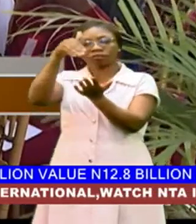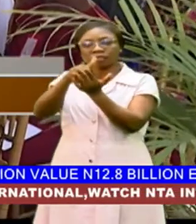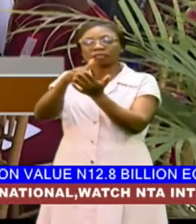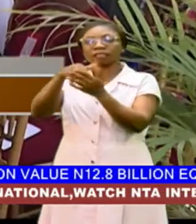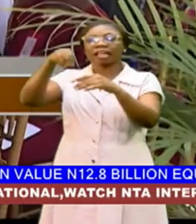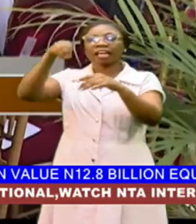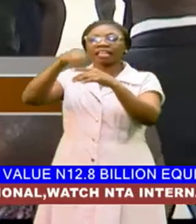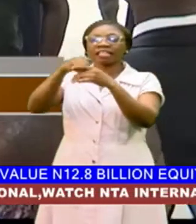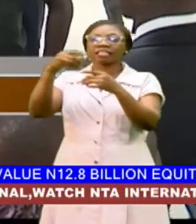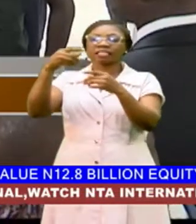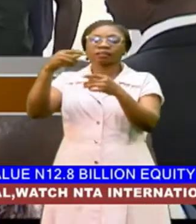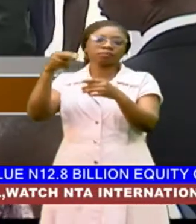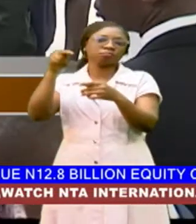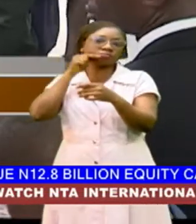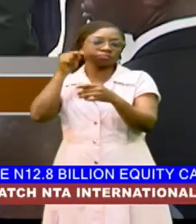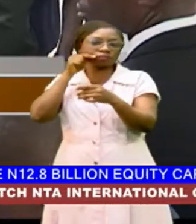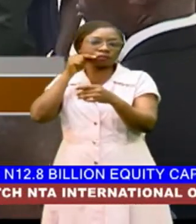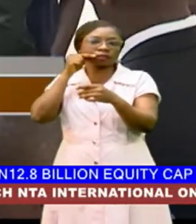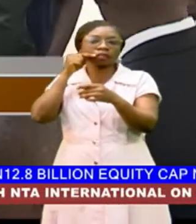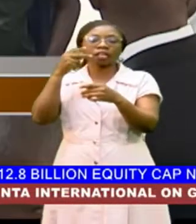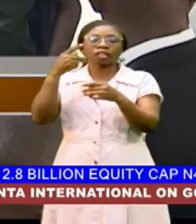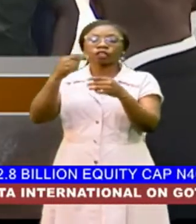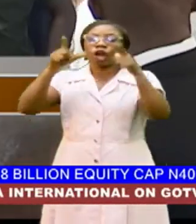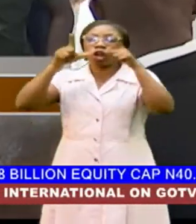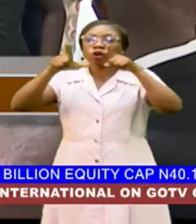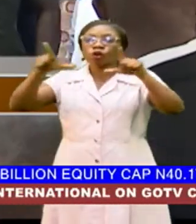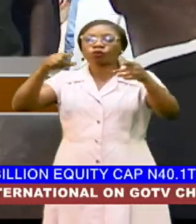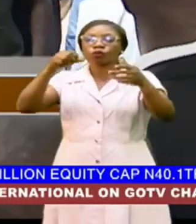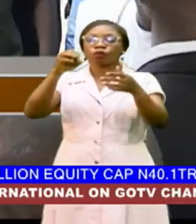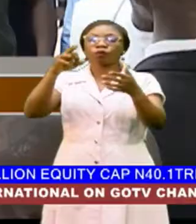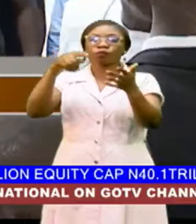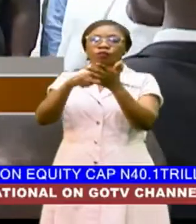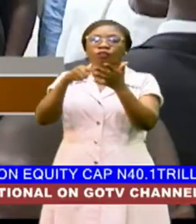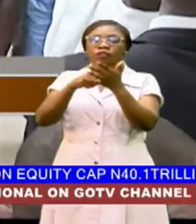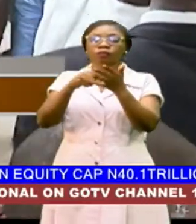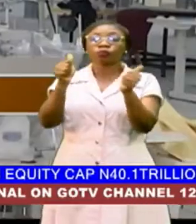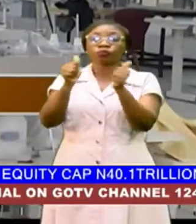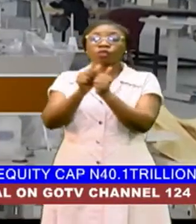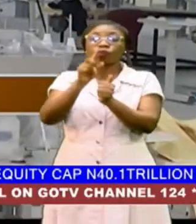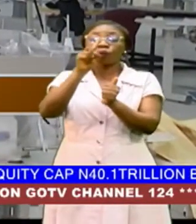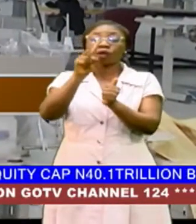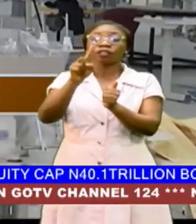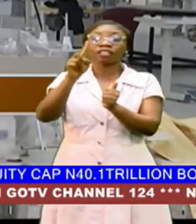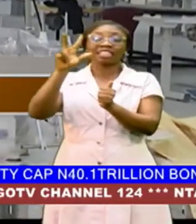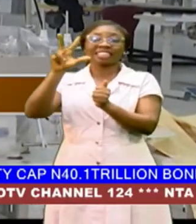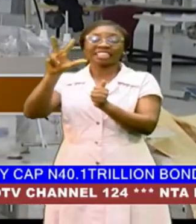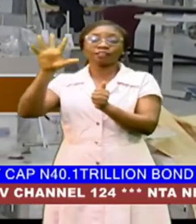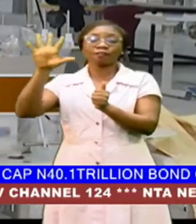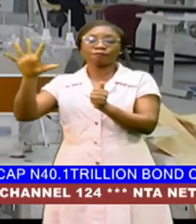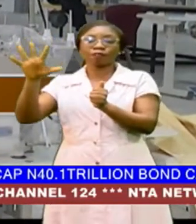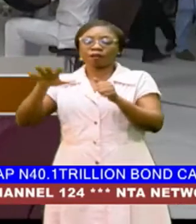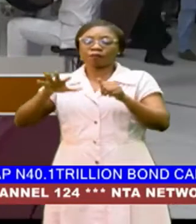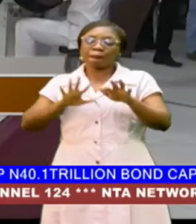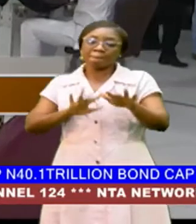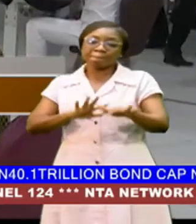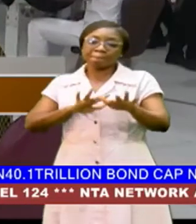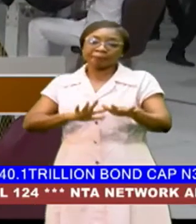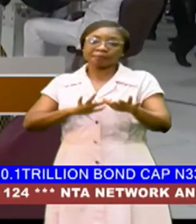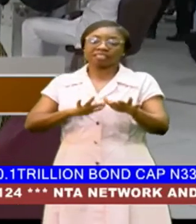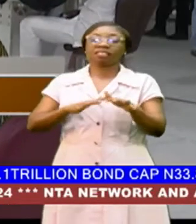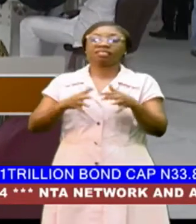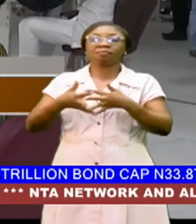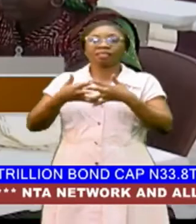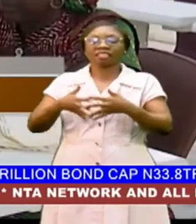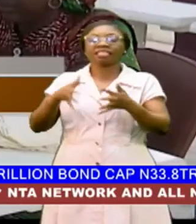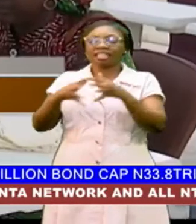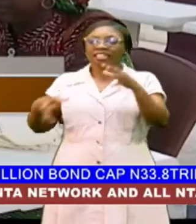within the edifice. The launch of the garment industry with 135 sewing machines added to the